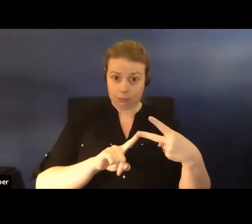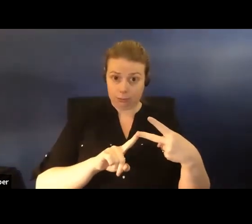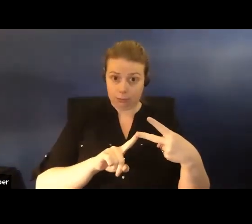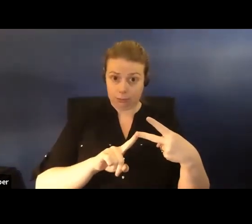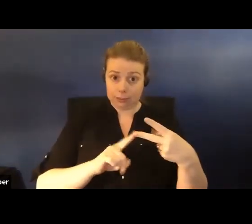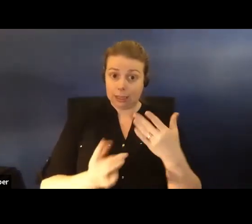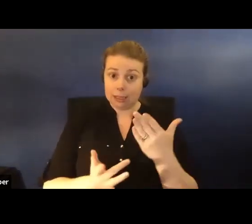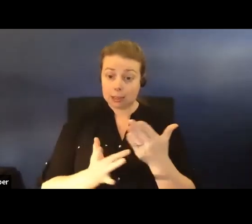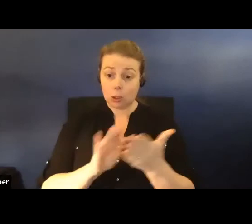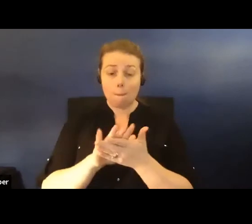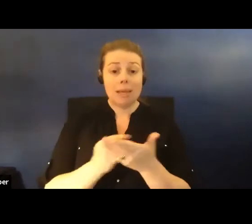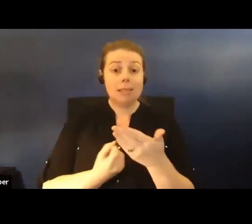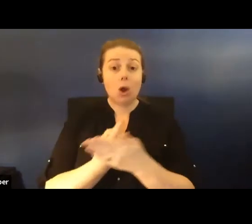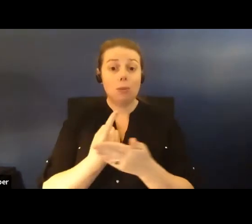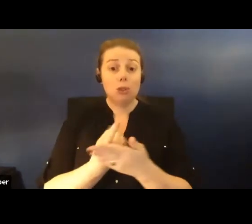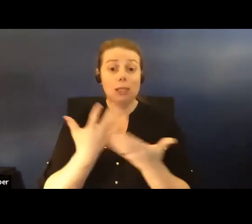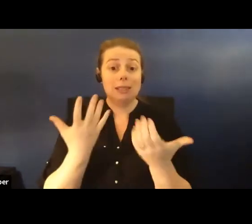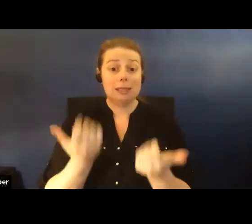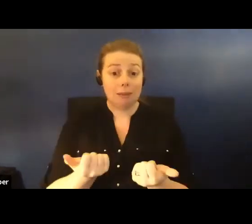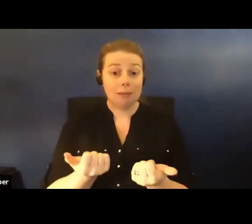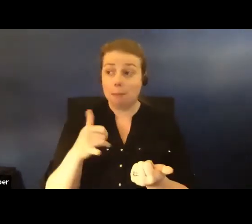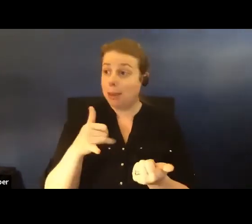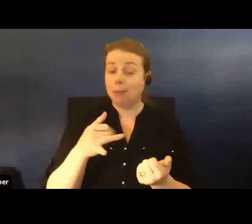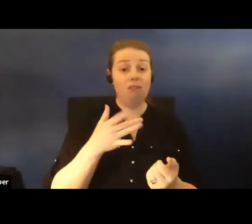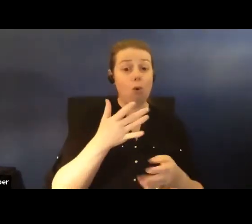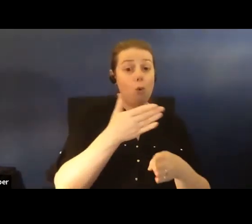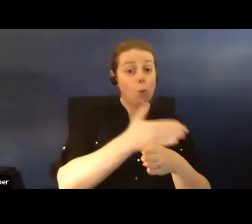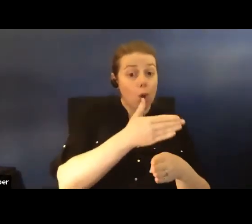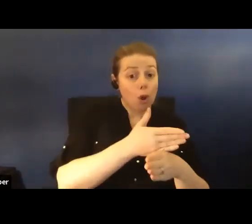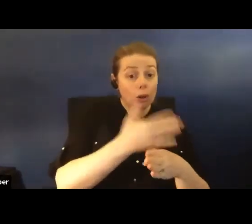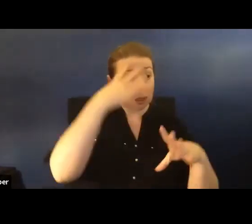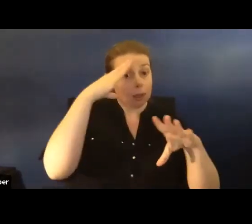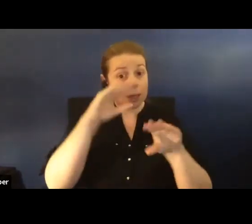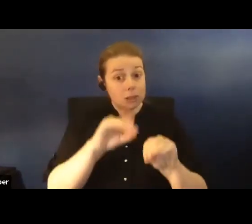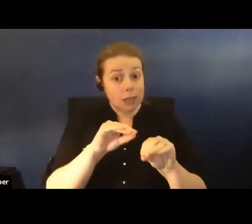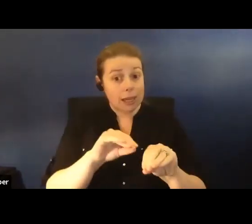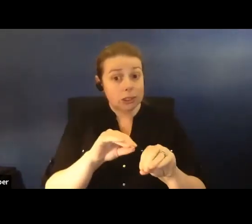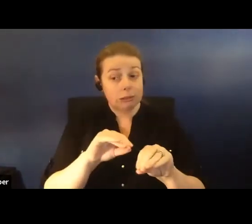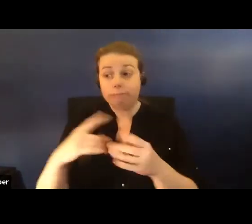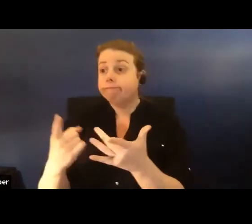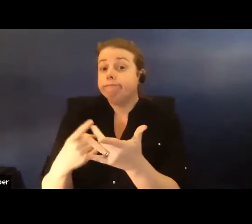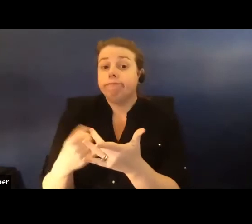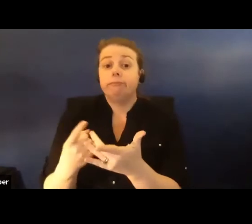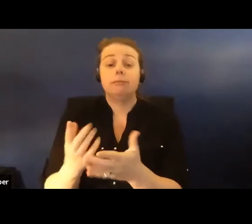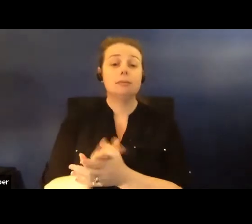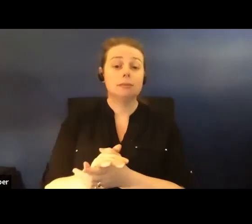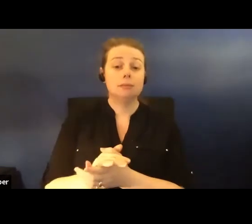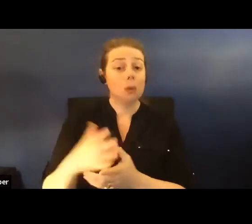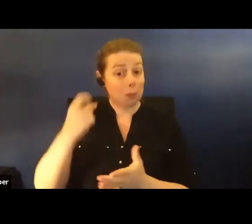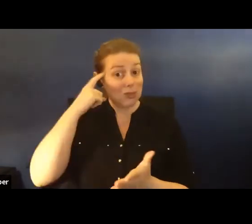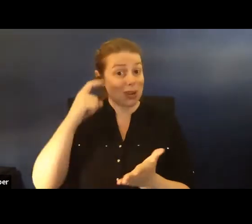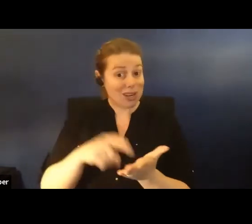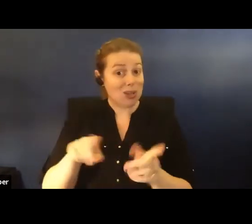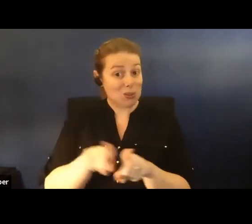opportunities, be they in employment, in employment, education, everywhere else. And so we need to recognize that too. And